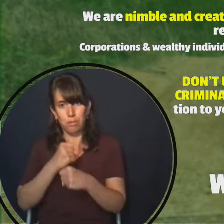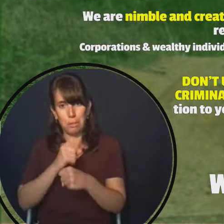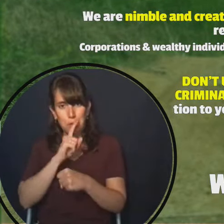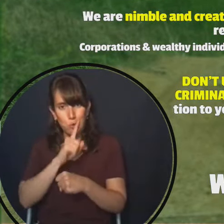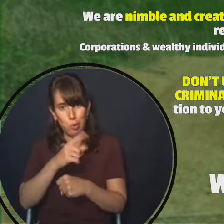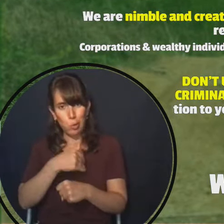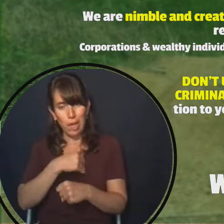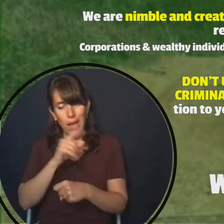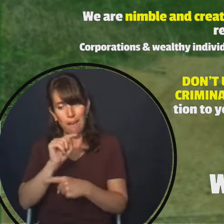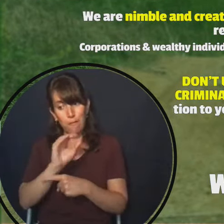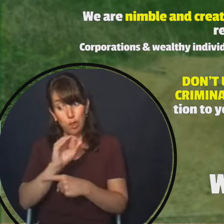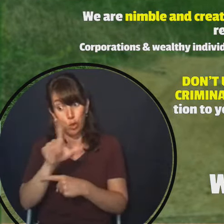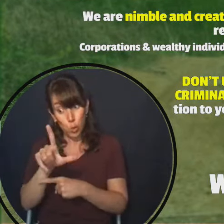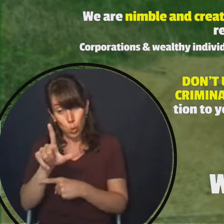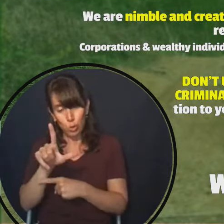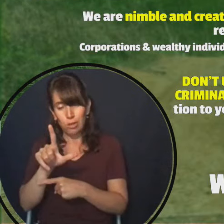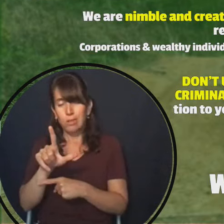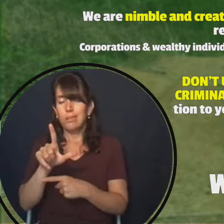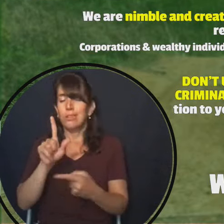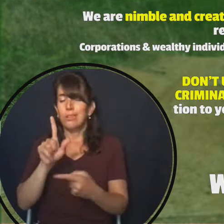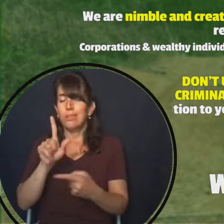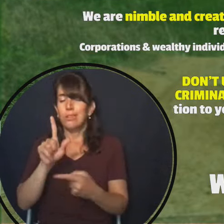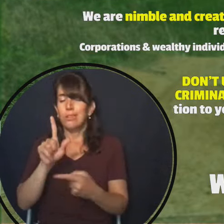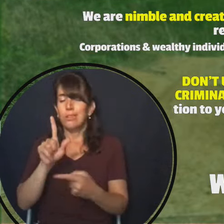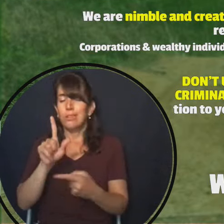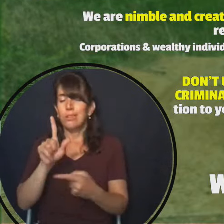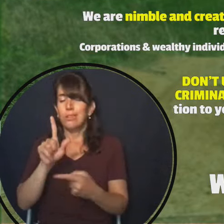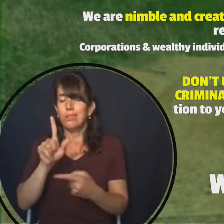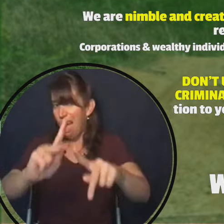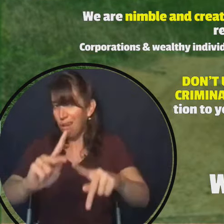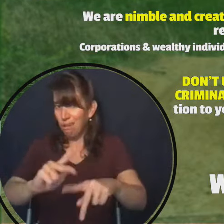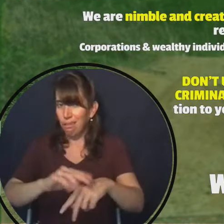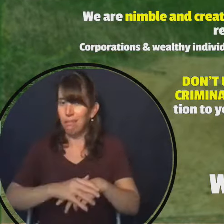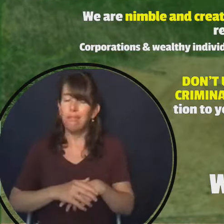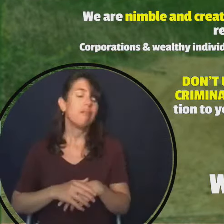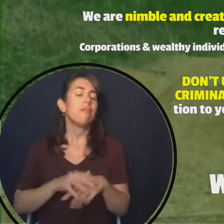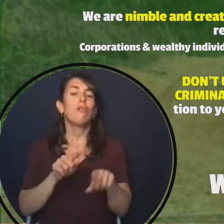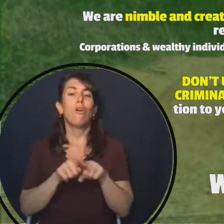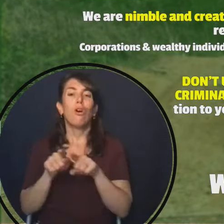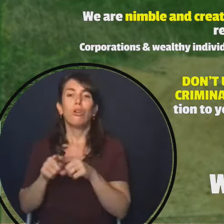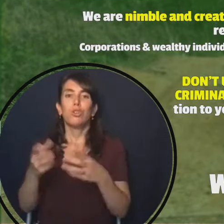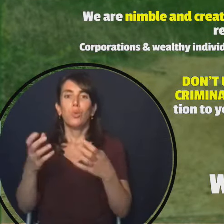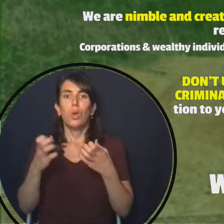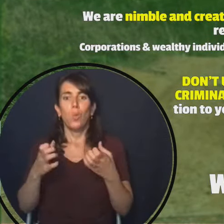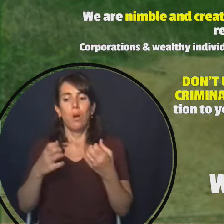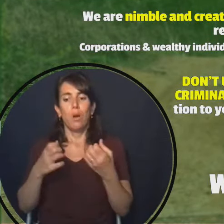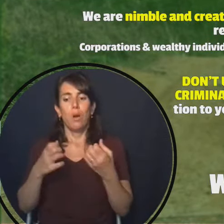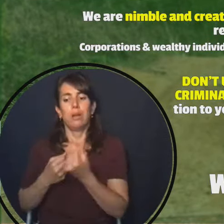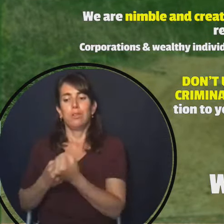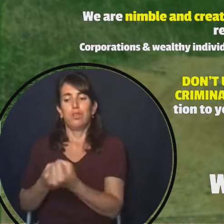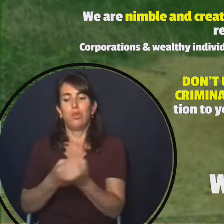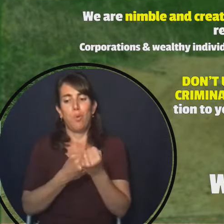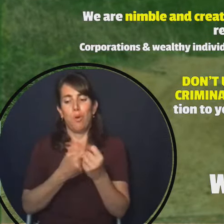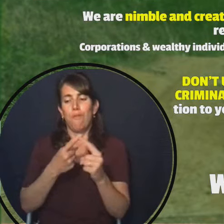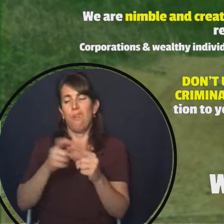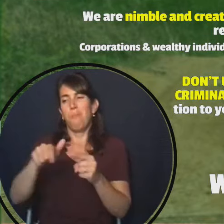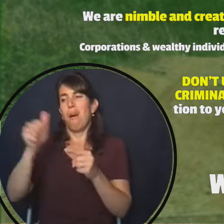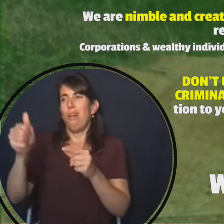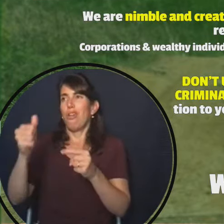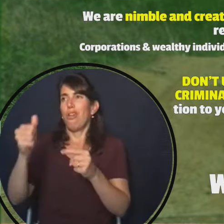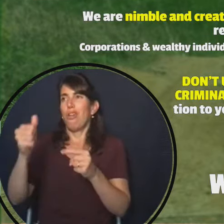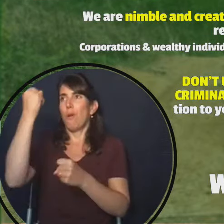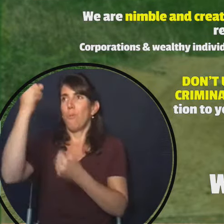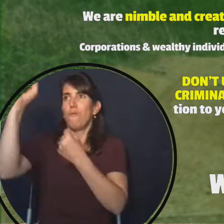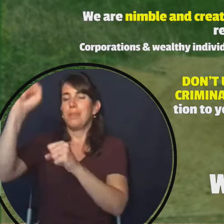you know, be offering cross movement support, right? I mean, we're so happy that we have the Yellowhammer Fund, right, doing this